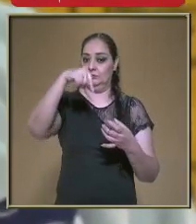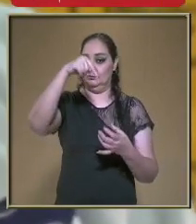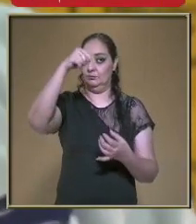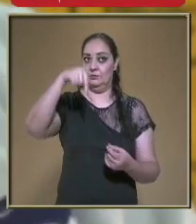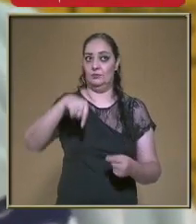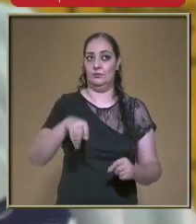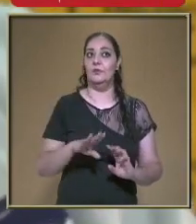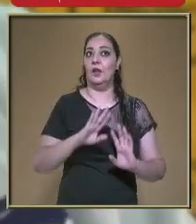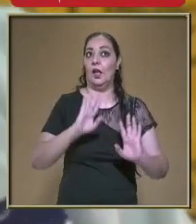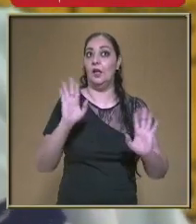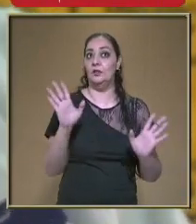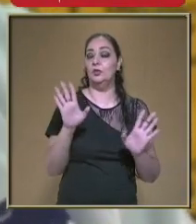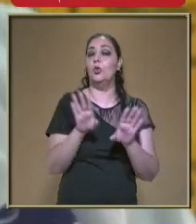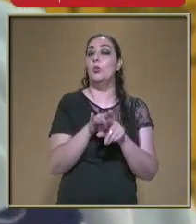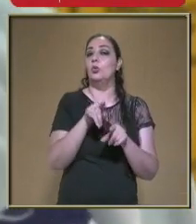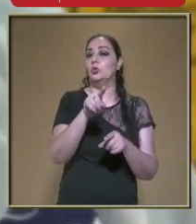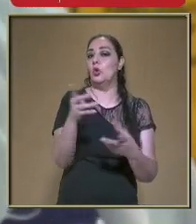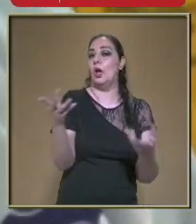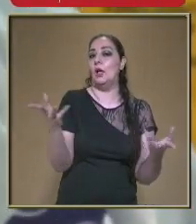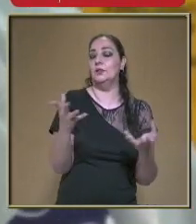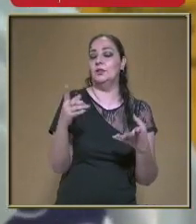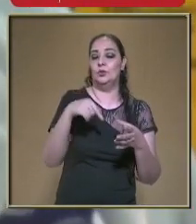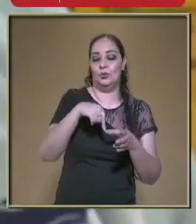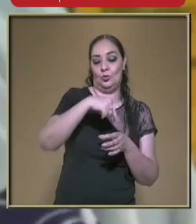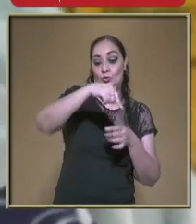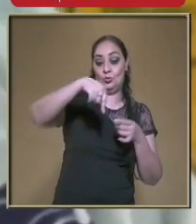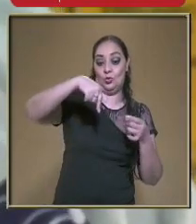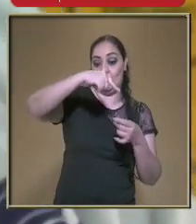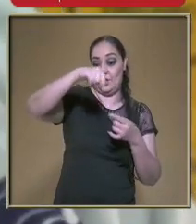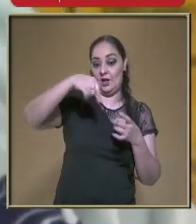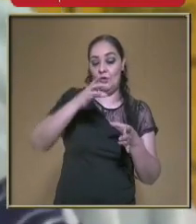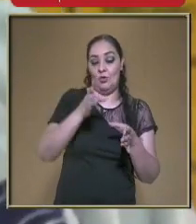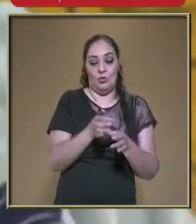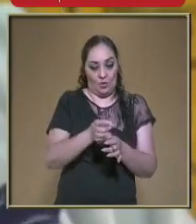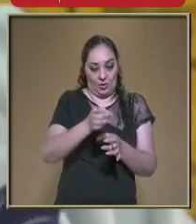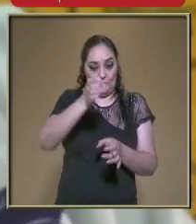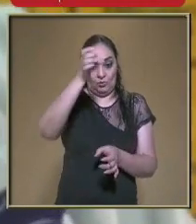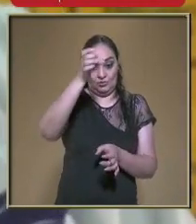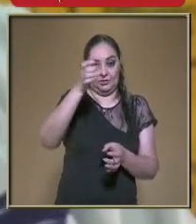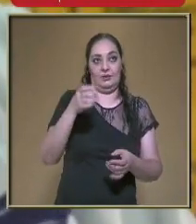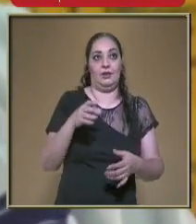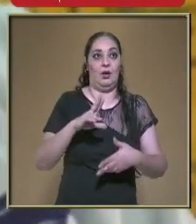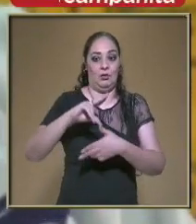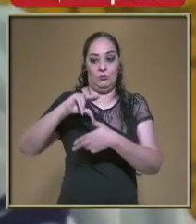And that is how to make a tornado in a bottle.